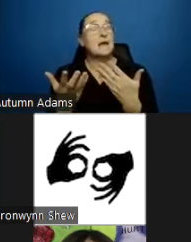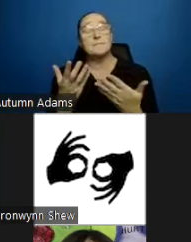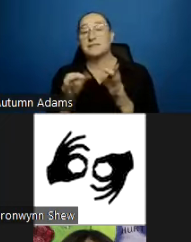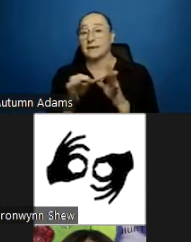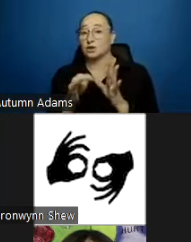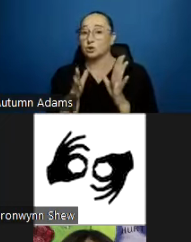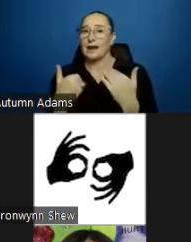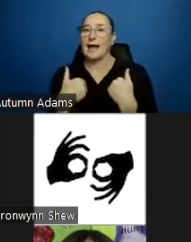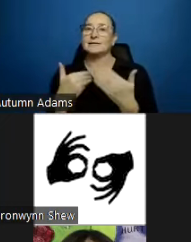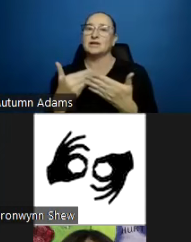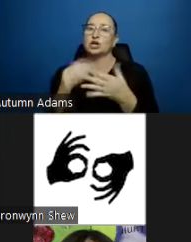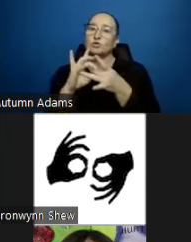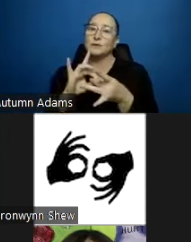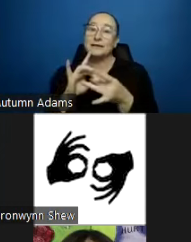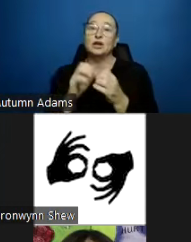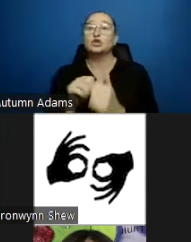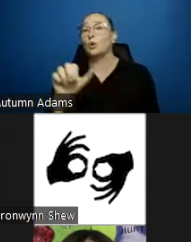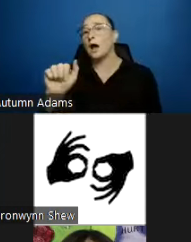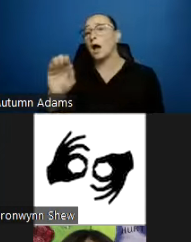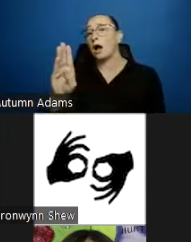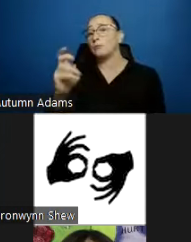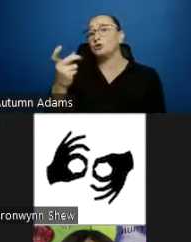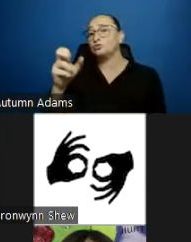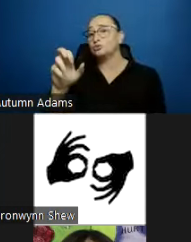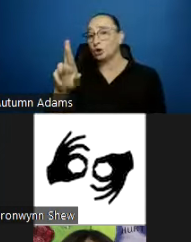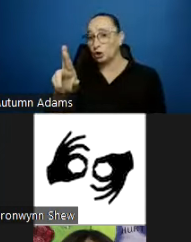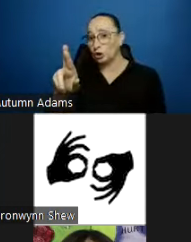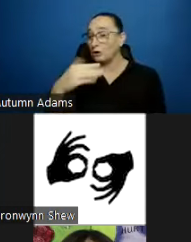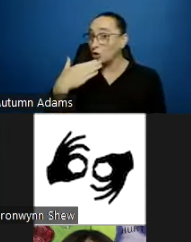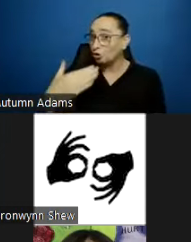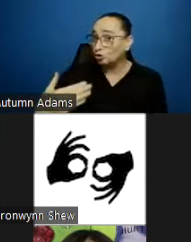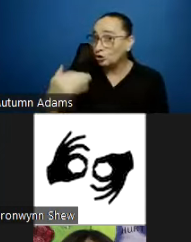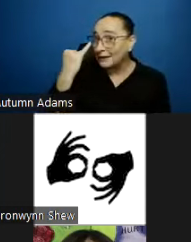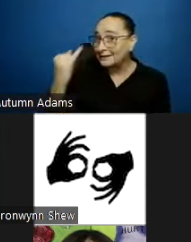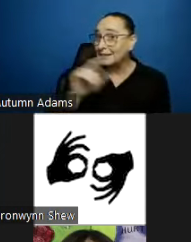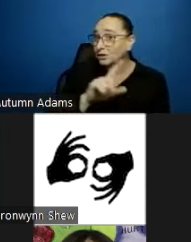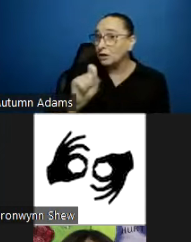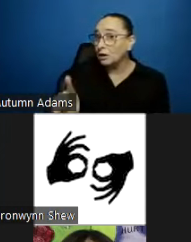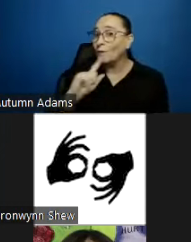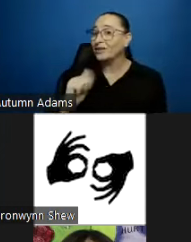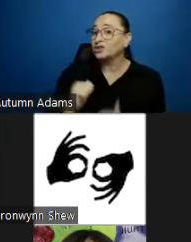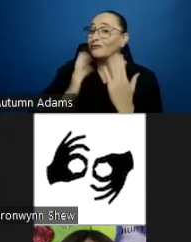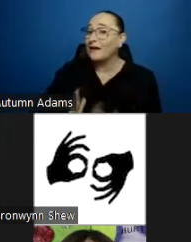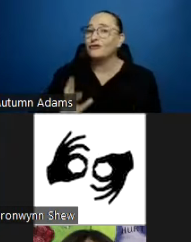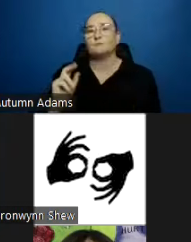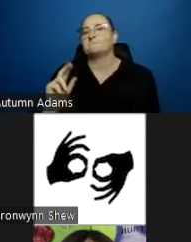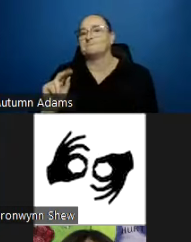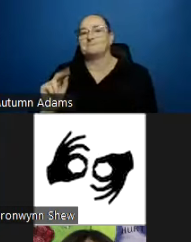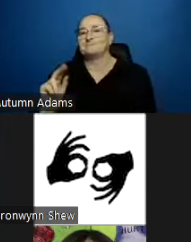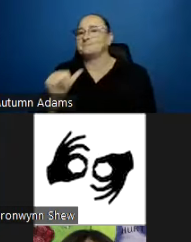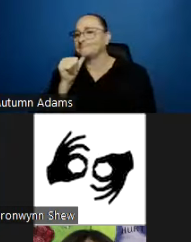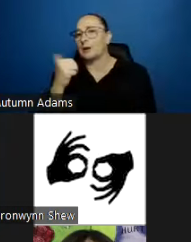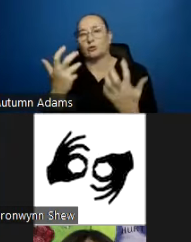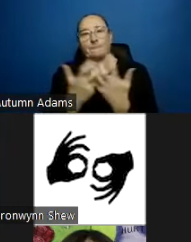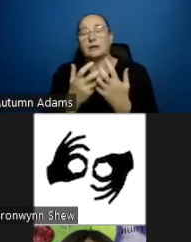close relationship to the abuser. So is that a good idea to bring them in to speak with the survivor? No, it's not. So again, make sure you ask